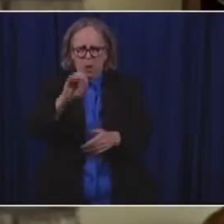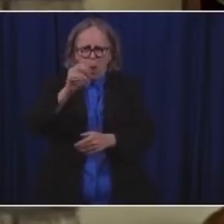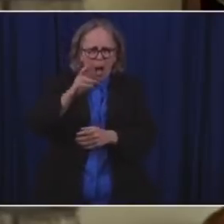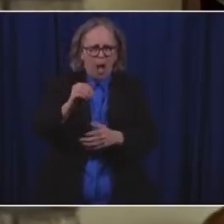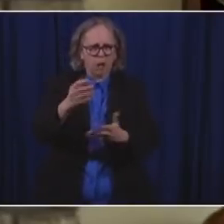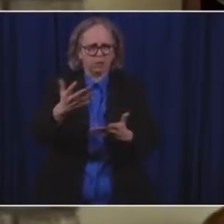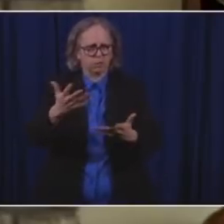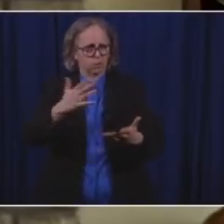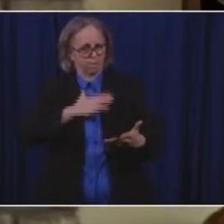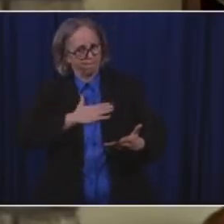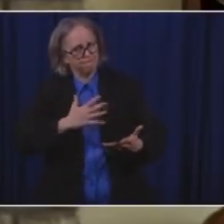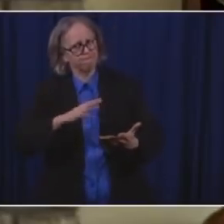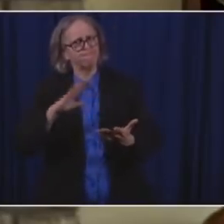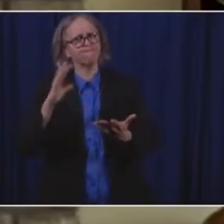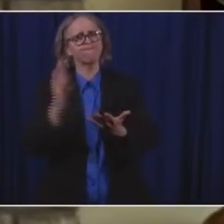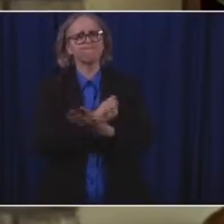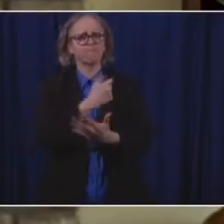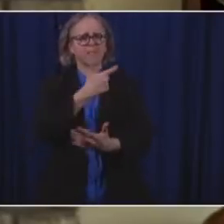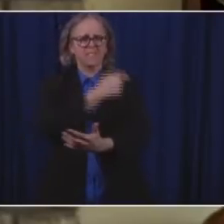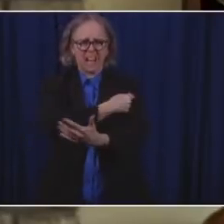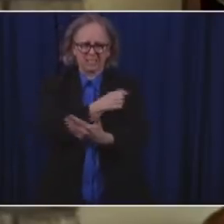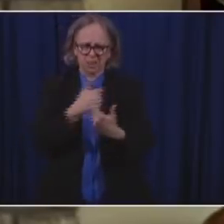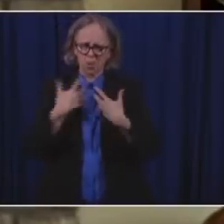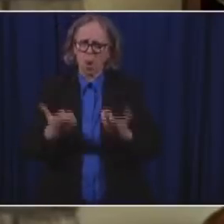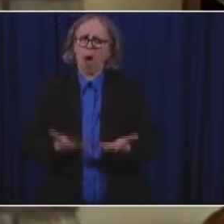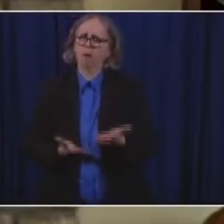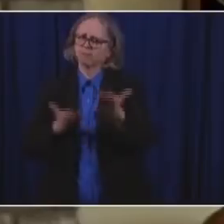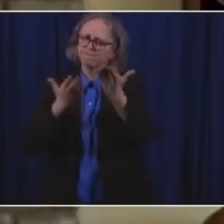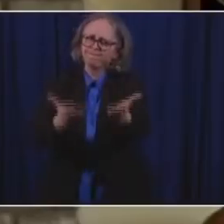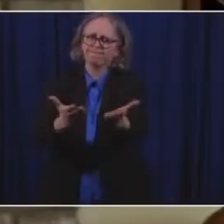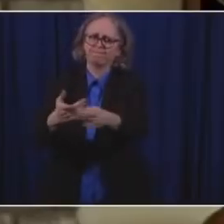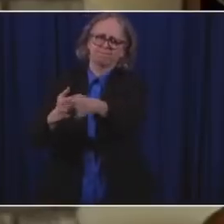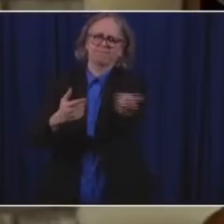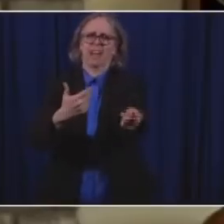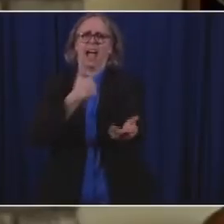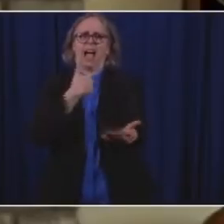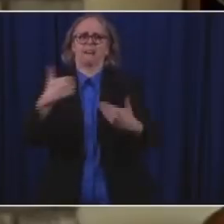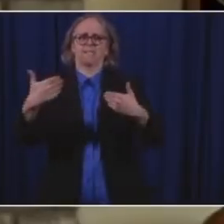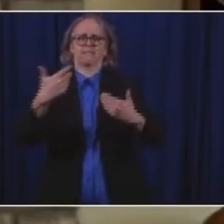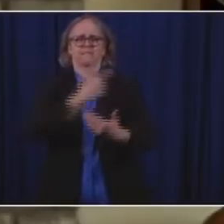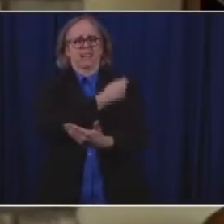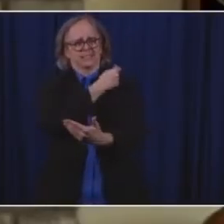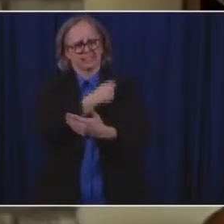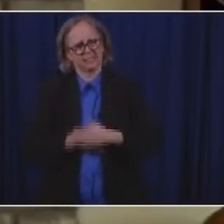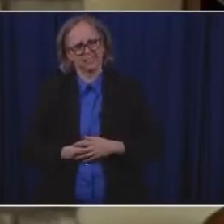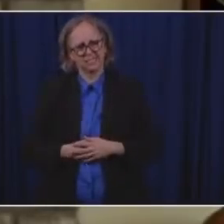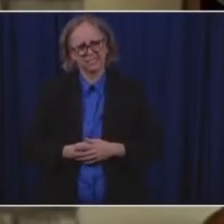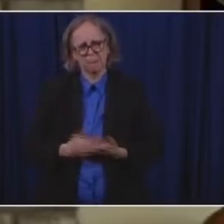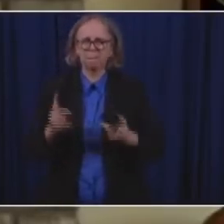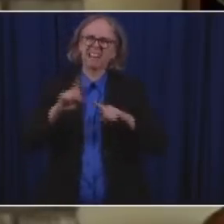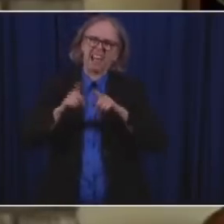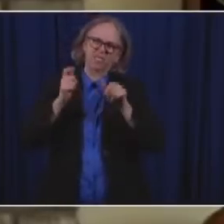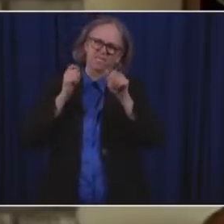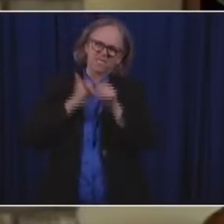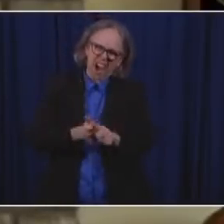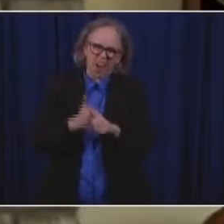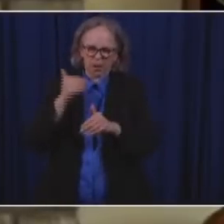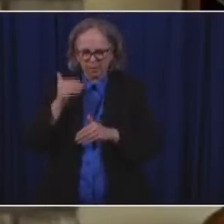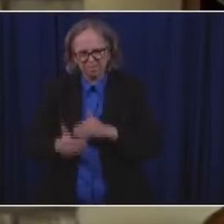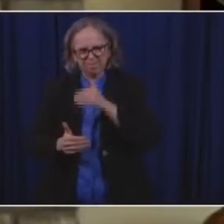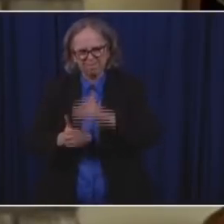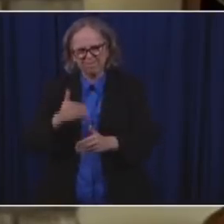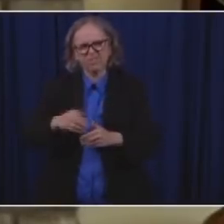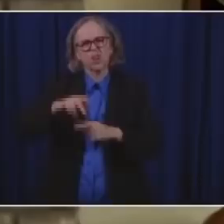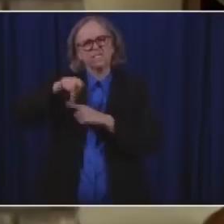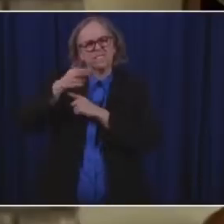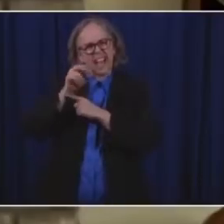to get them vaccinated. But it's going to be sequential, and it's going to be, it's going to obviously